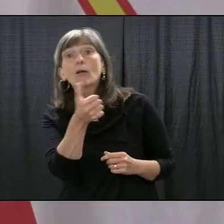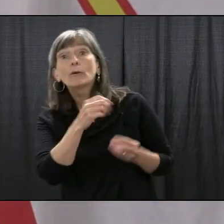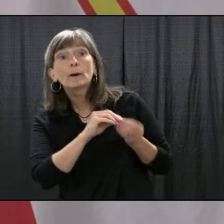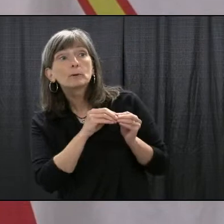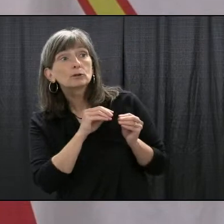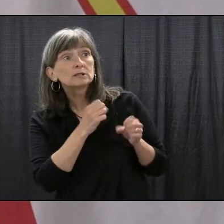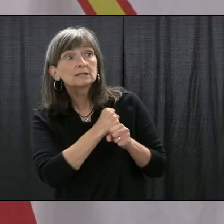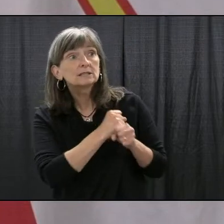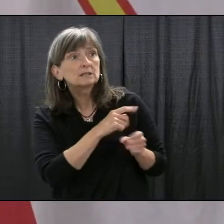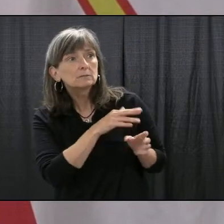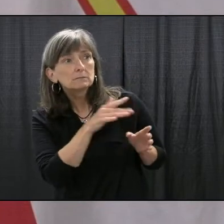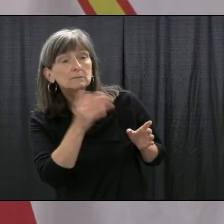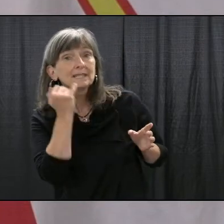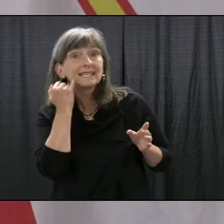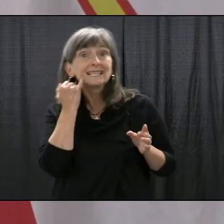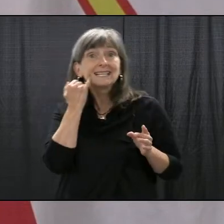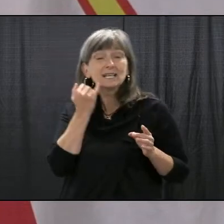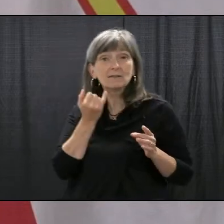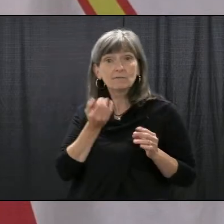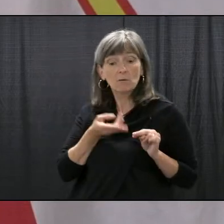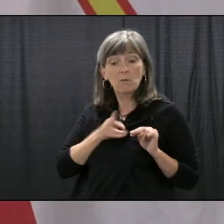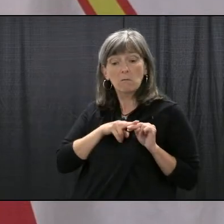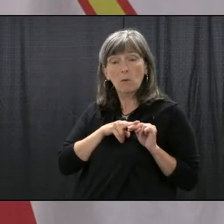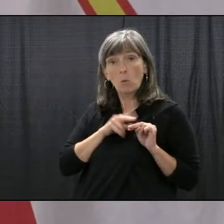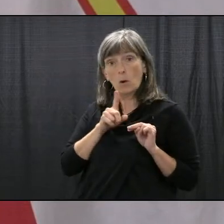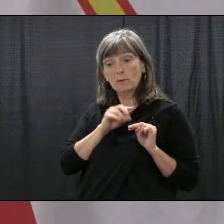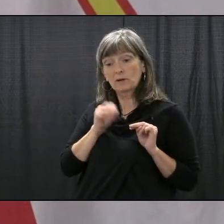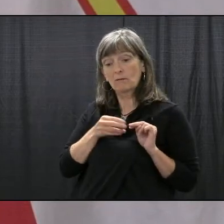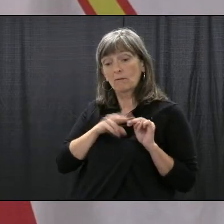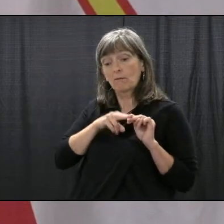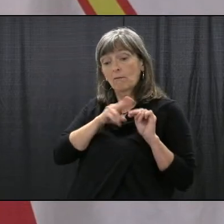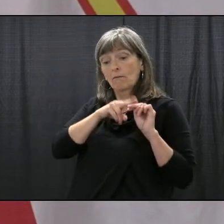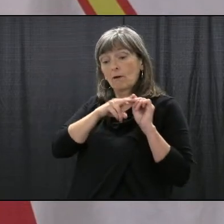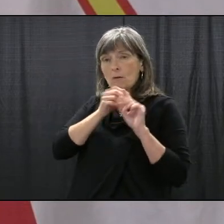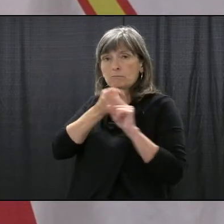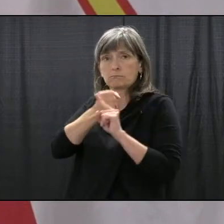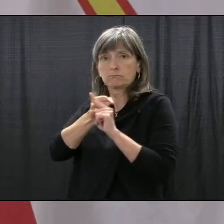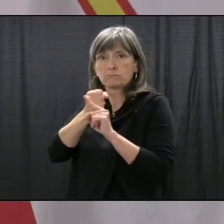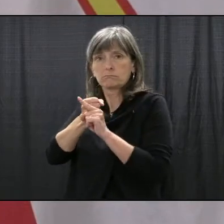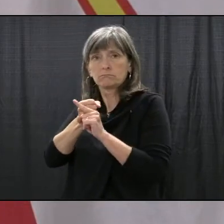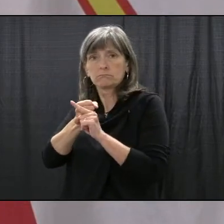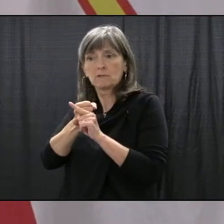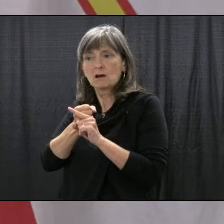percentage increase in the proportion of people fully vaccinated can have an impact on the